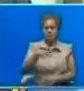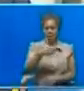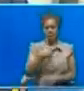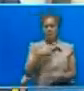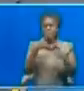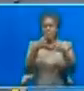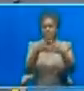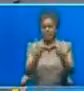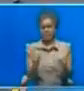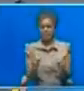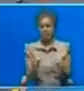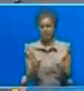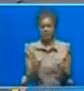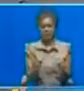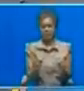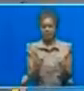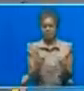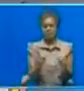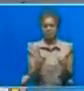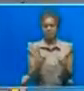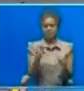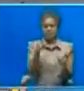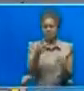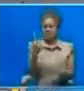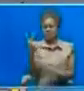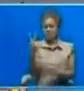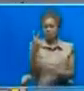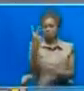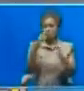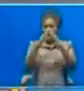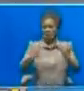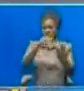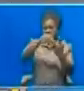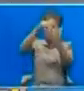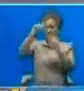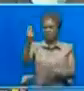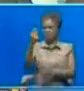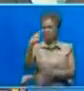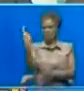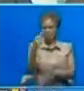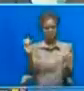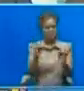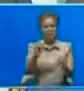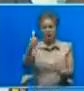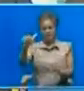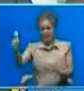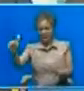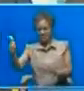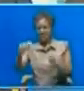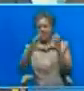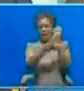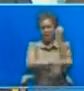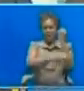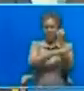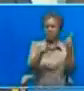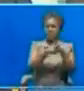But a bicameral system is not unique to Kenya. There are many out of the Commonwealth,